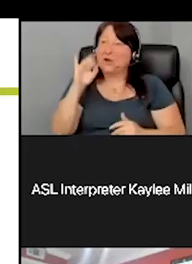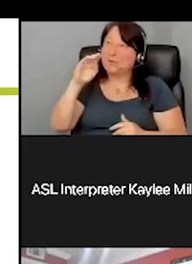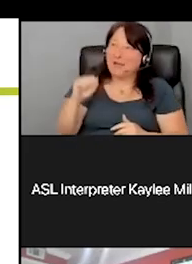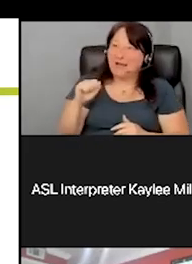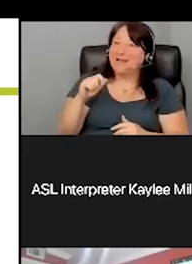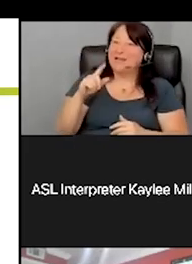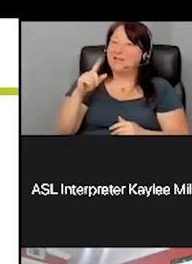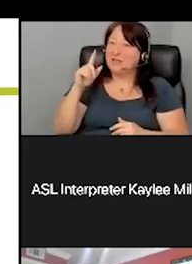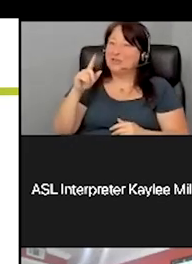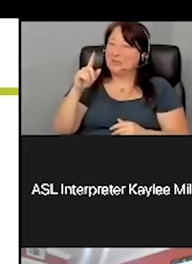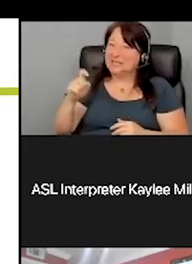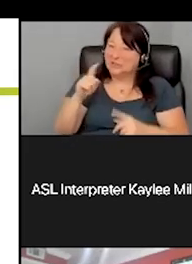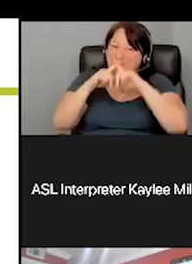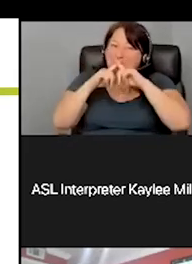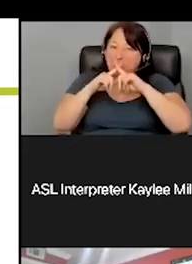you're not muted.